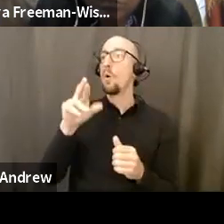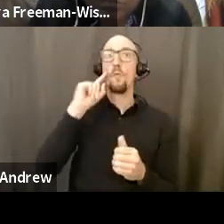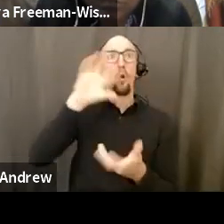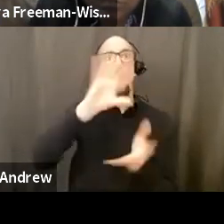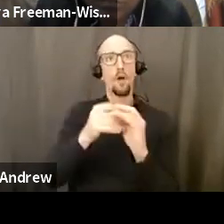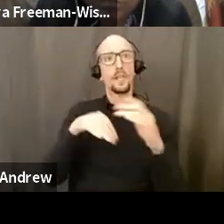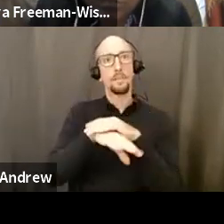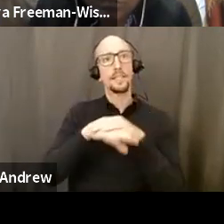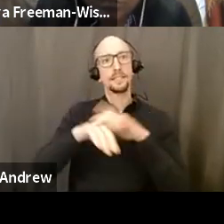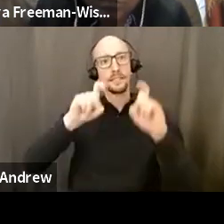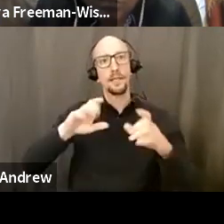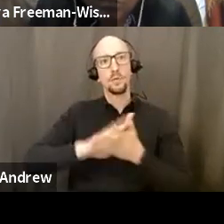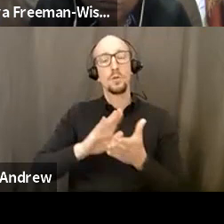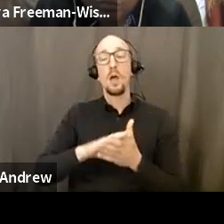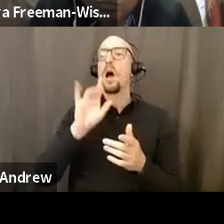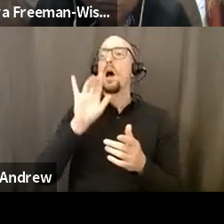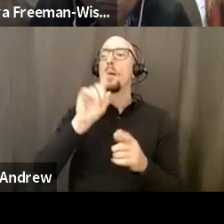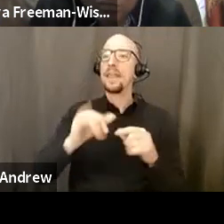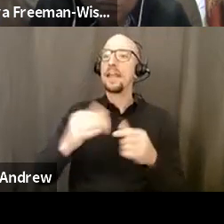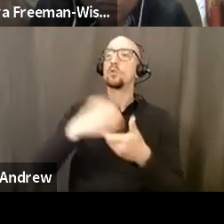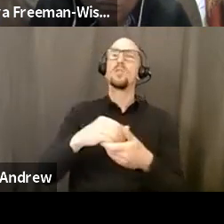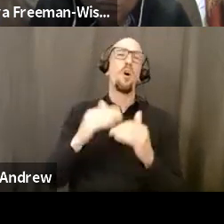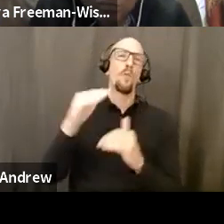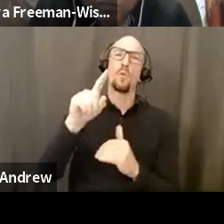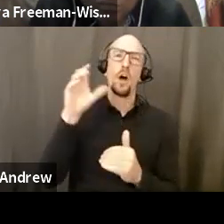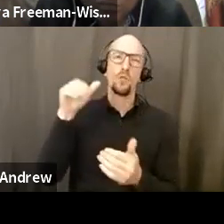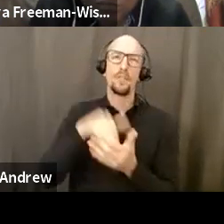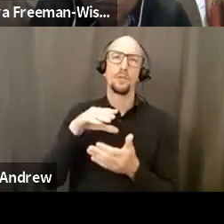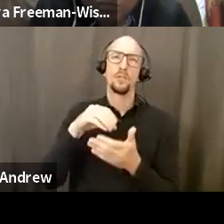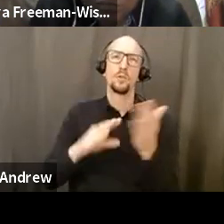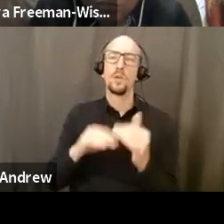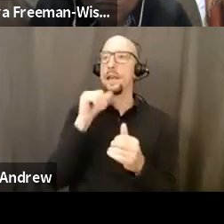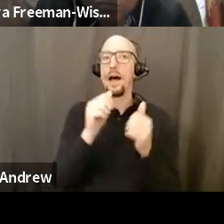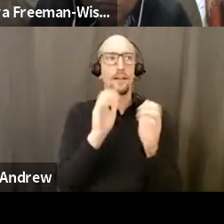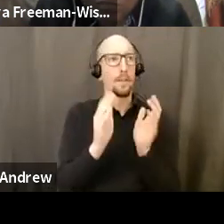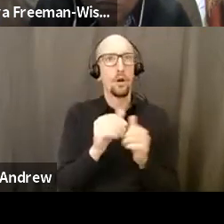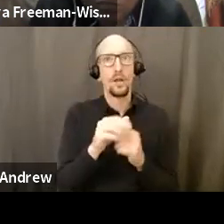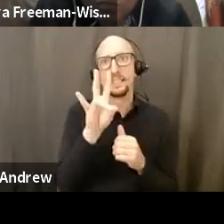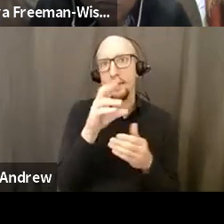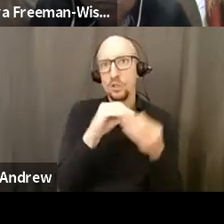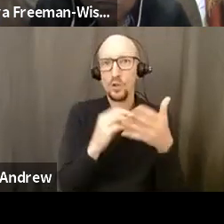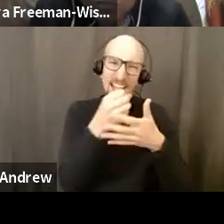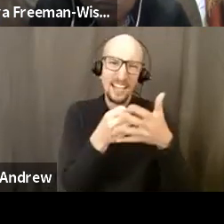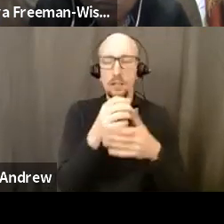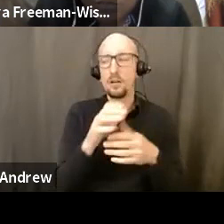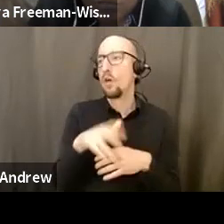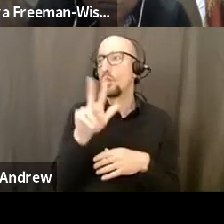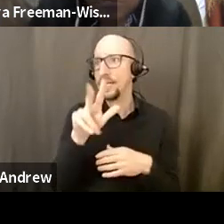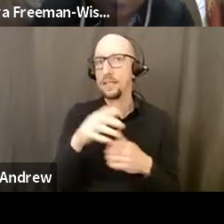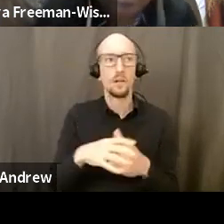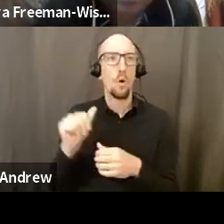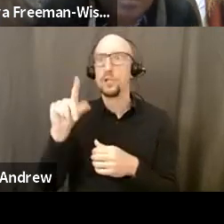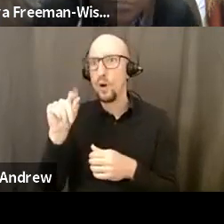that's hundreds, thousands of students and not 7 students or 3 students or even 20. So I just wanted